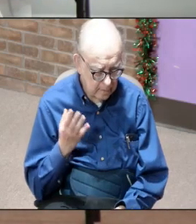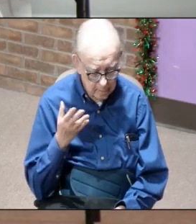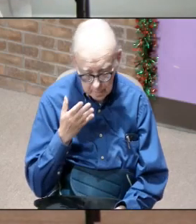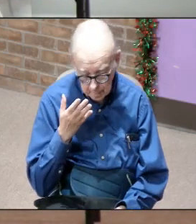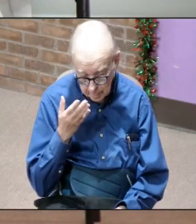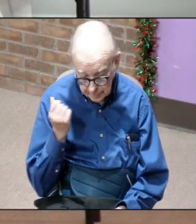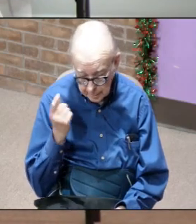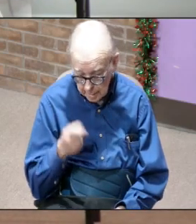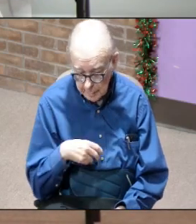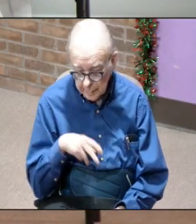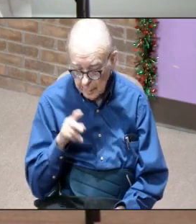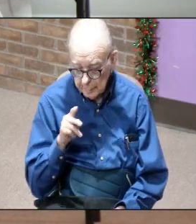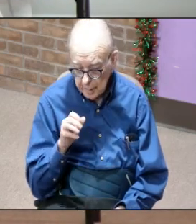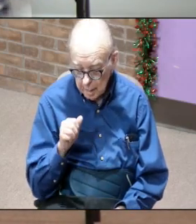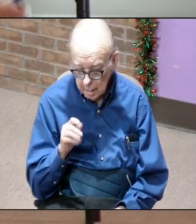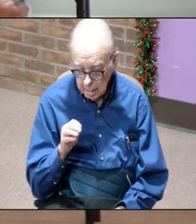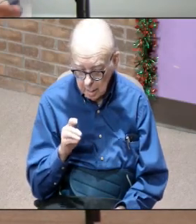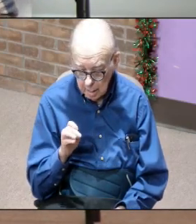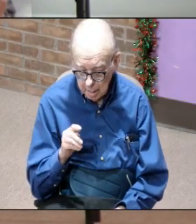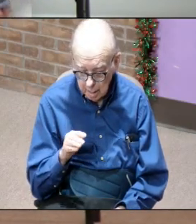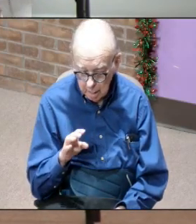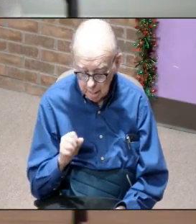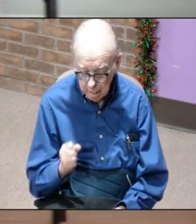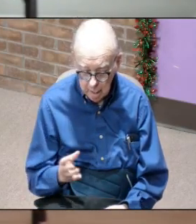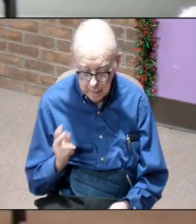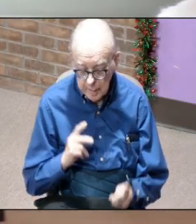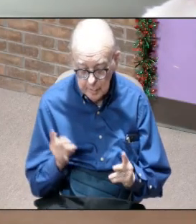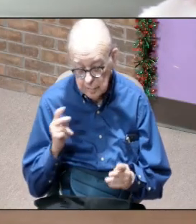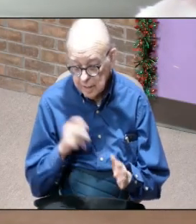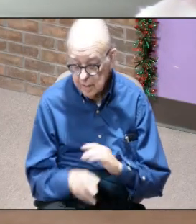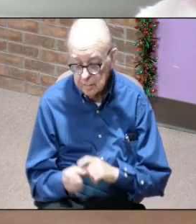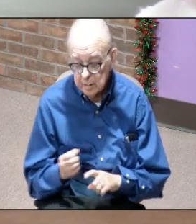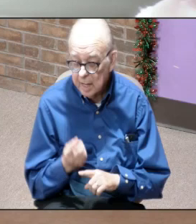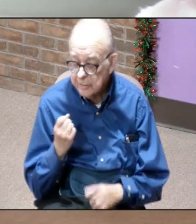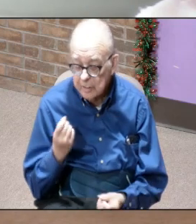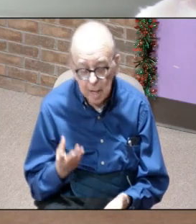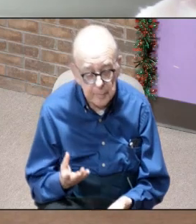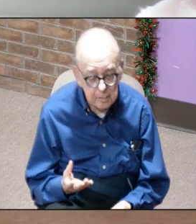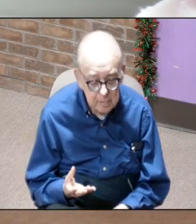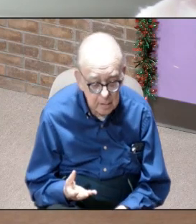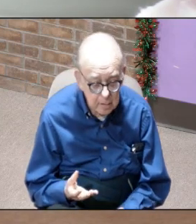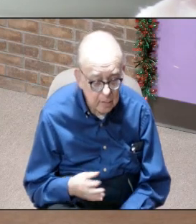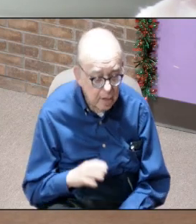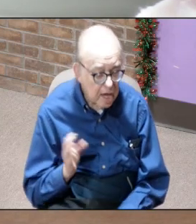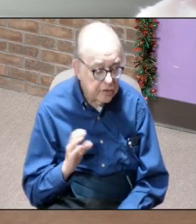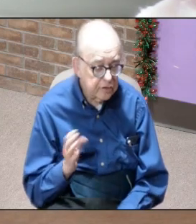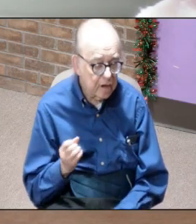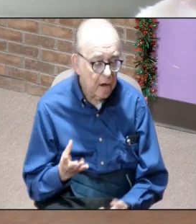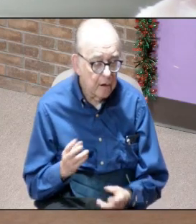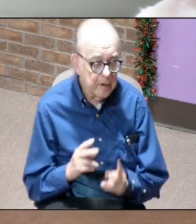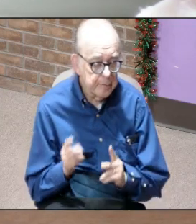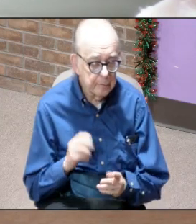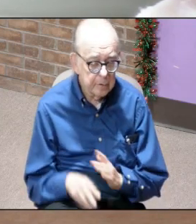pandemic. You know how many people were killed last year in Chicago?